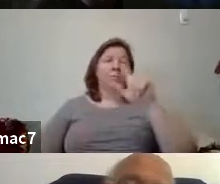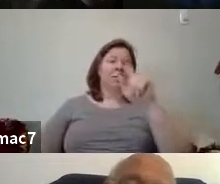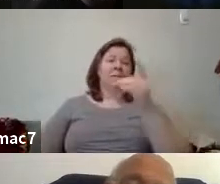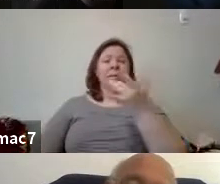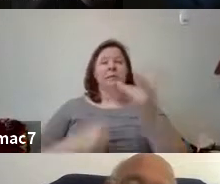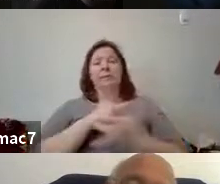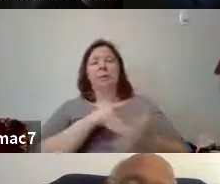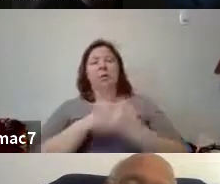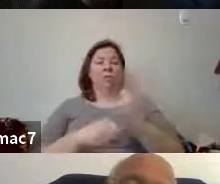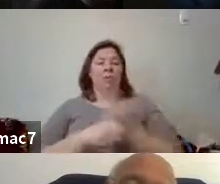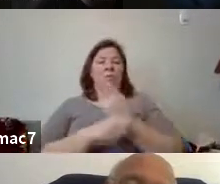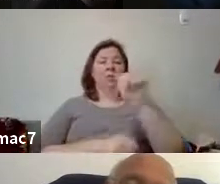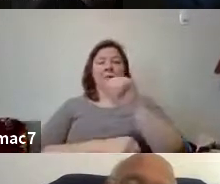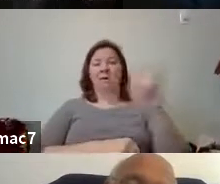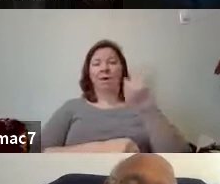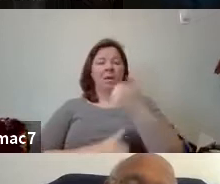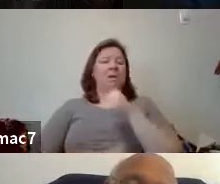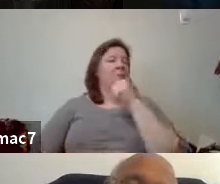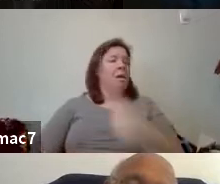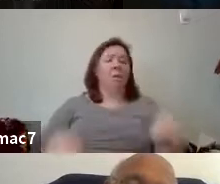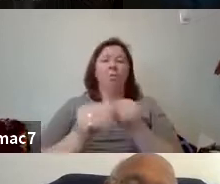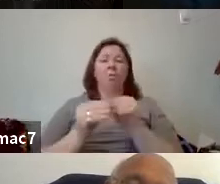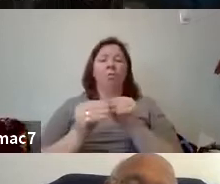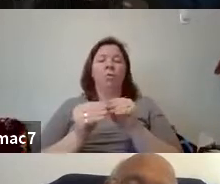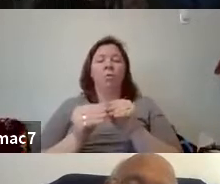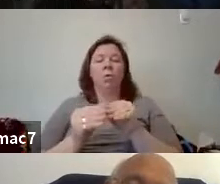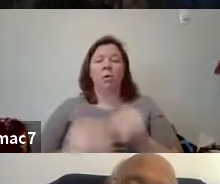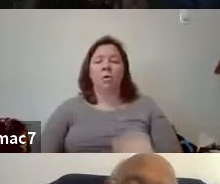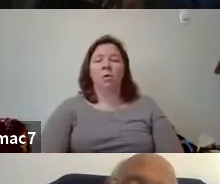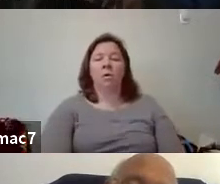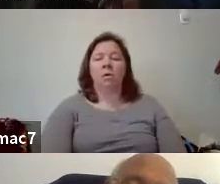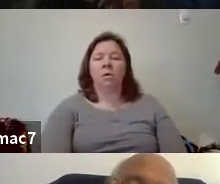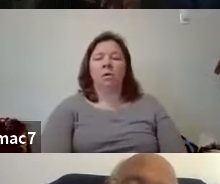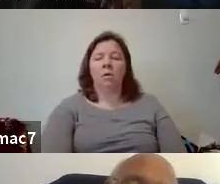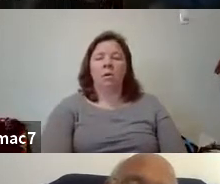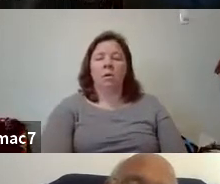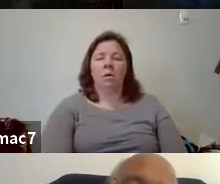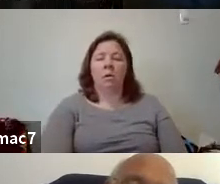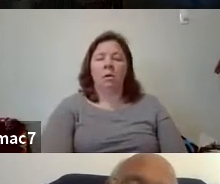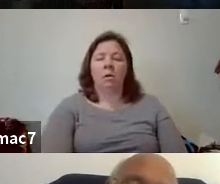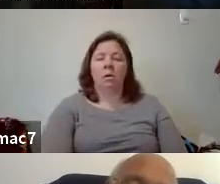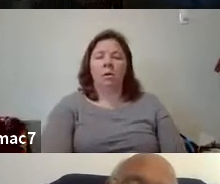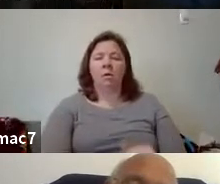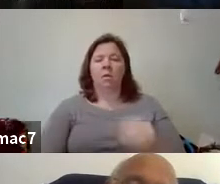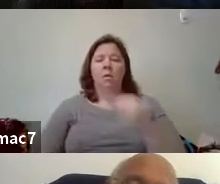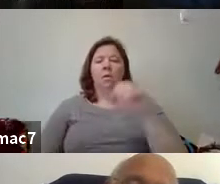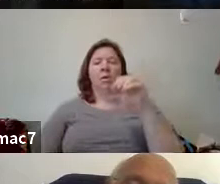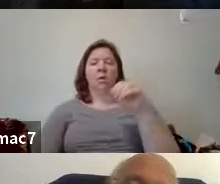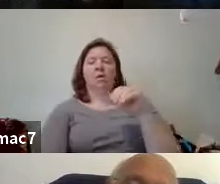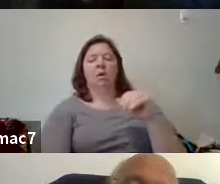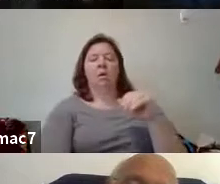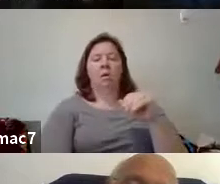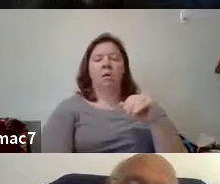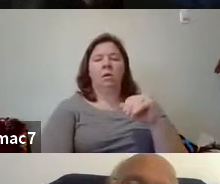AI, not any longer. I did see an article that I talked about the other day, the 8 top tech trends of